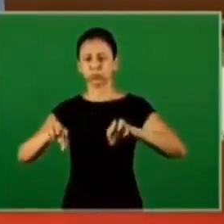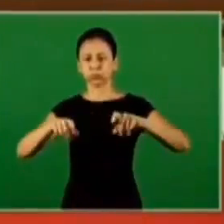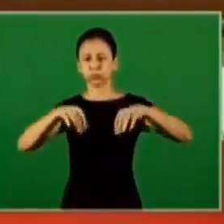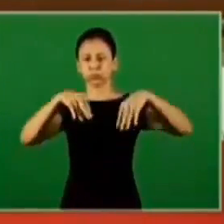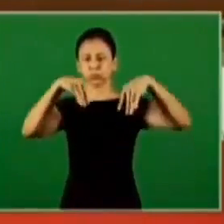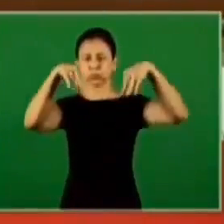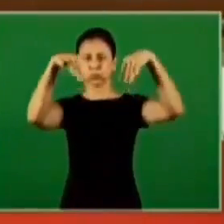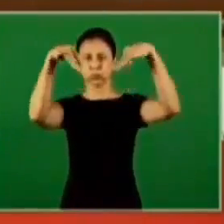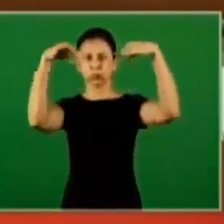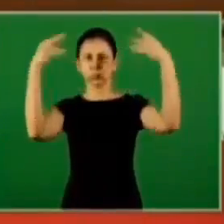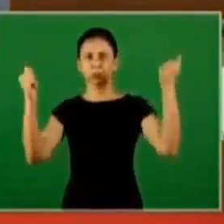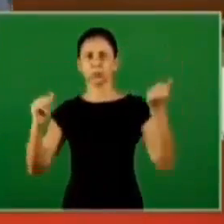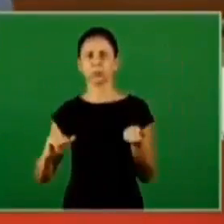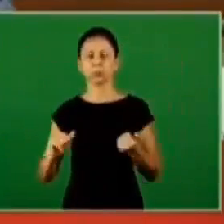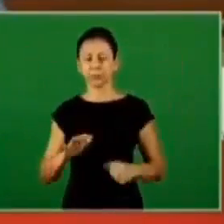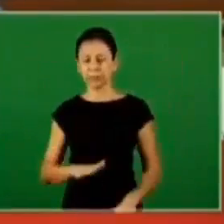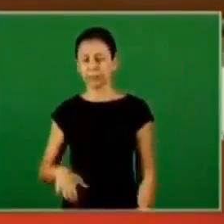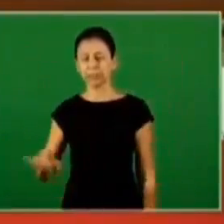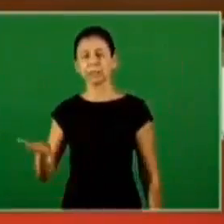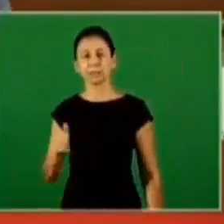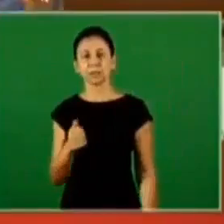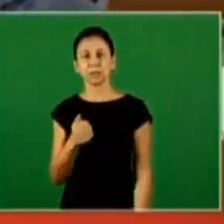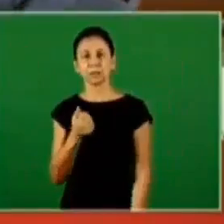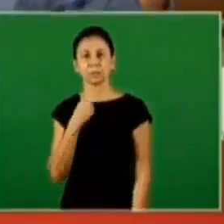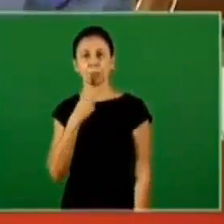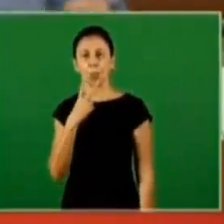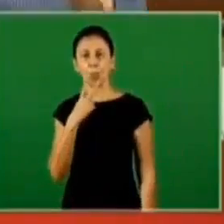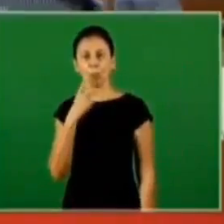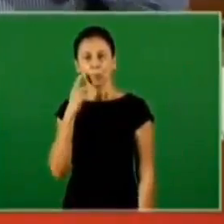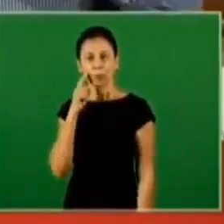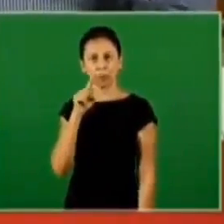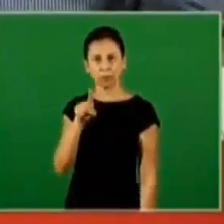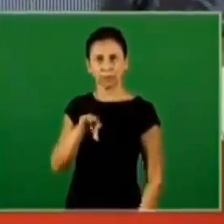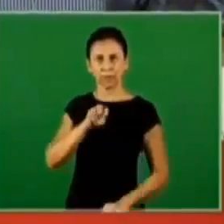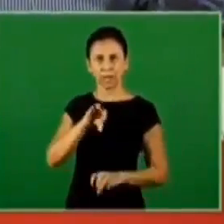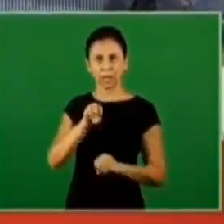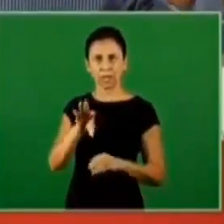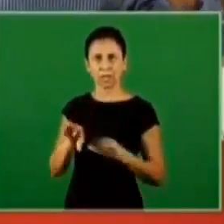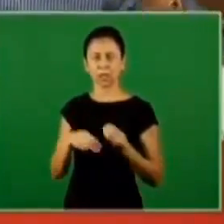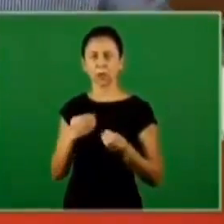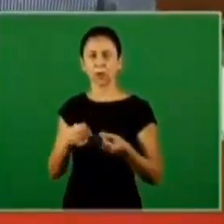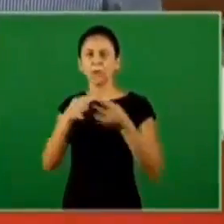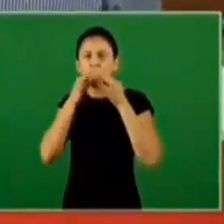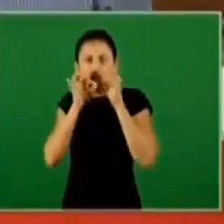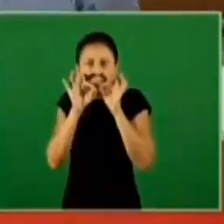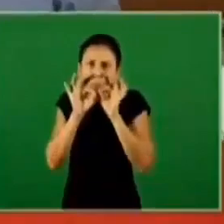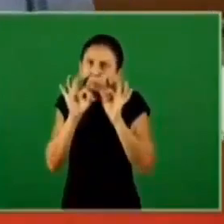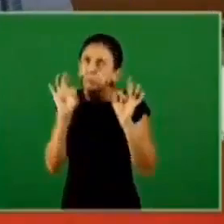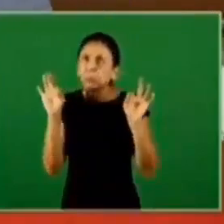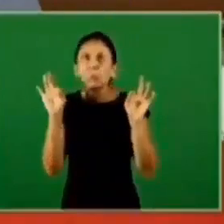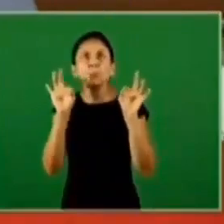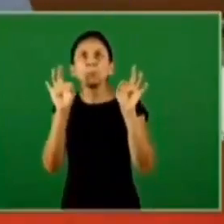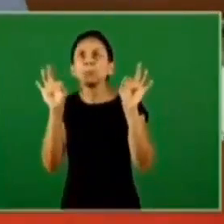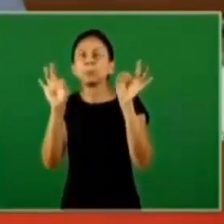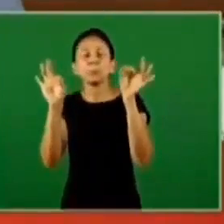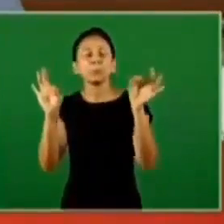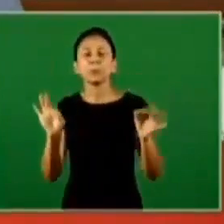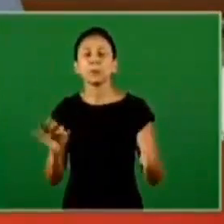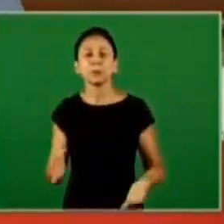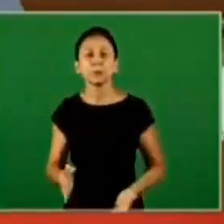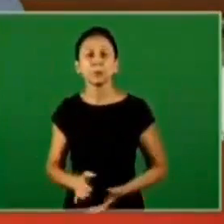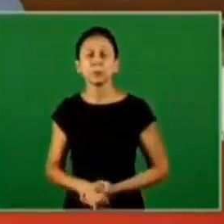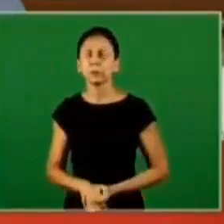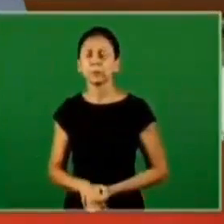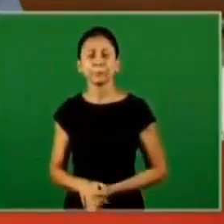his ears and nose, and children put cigarettes in their mouth. He begins to teach, and there's smoke coming out of